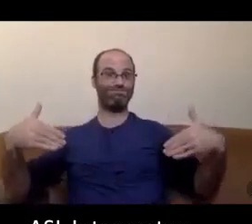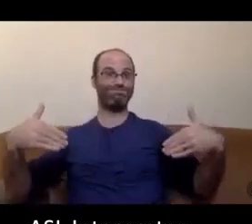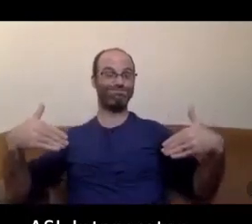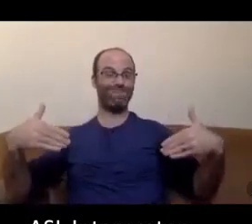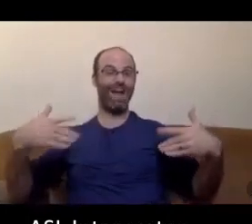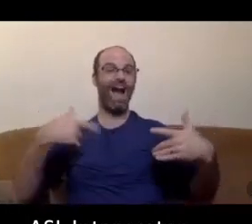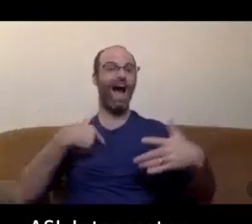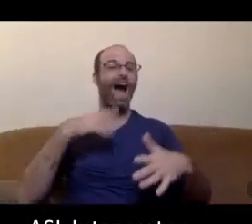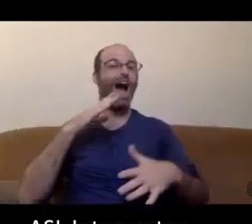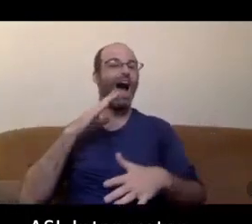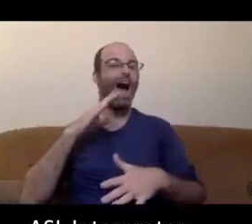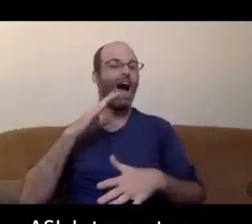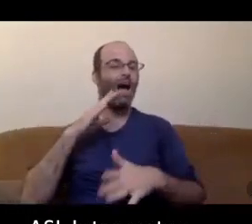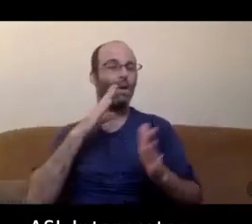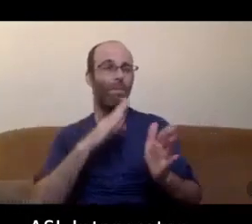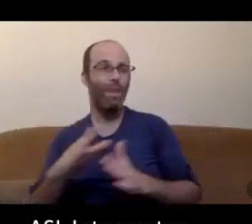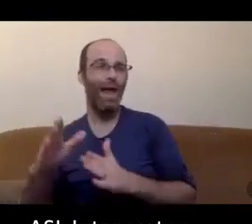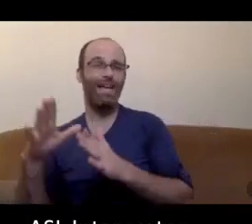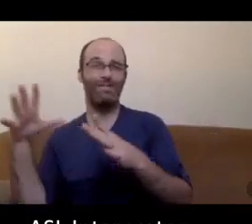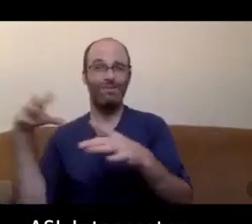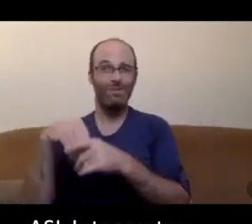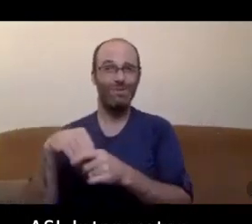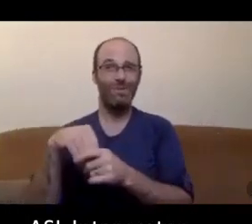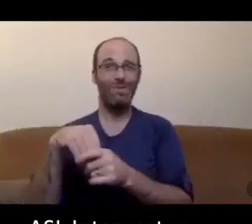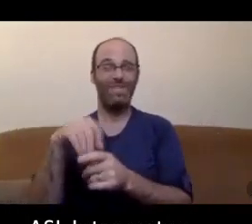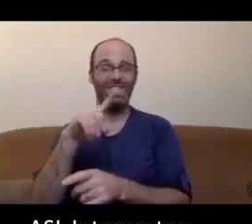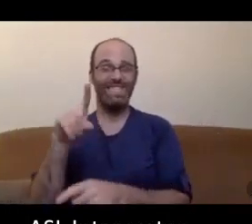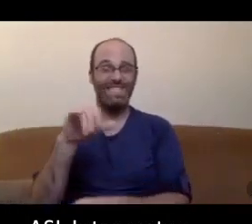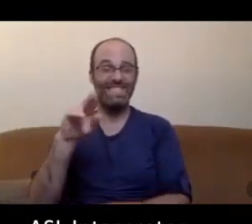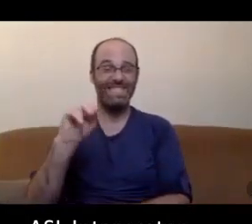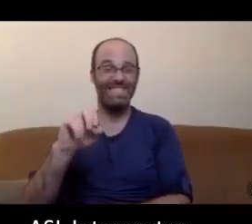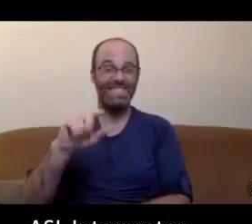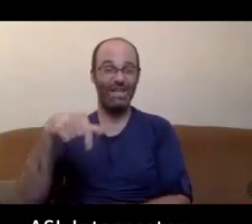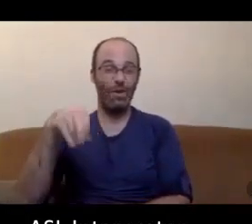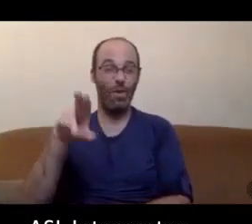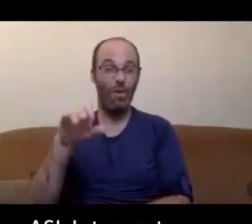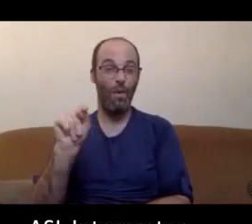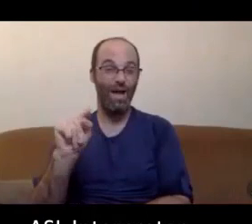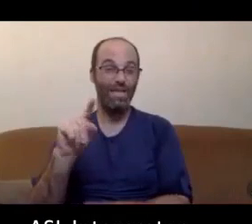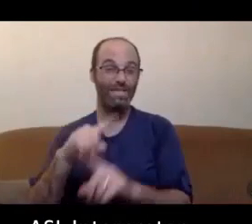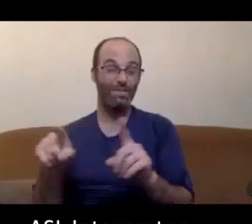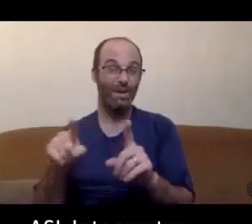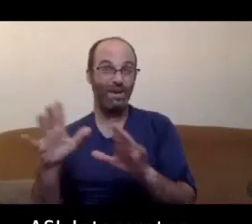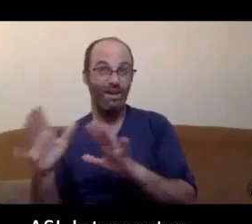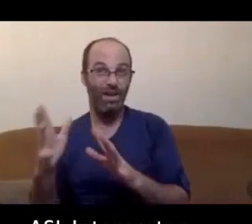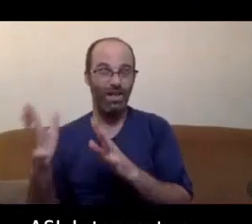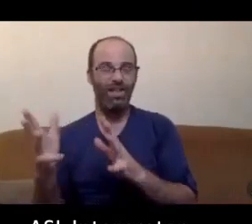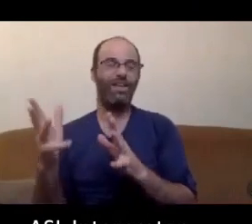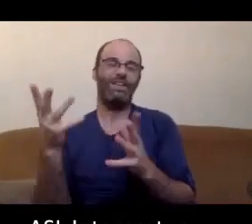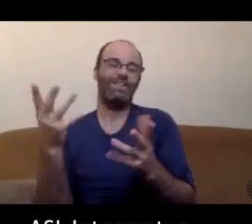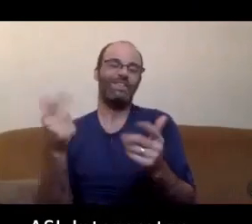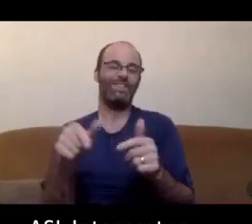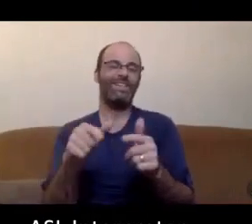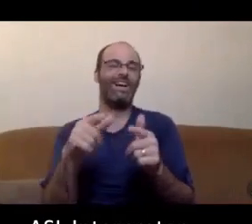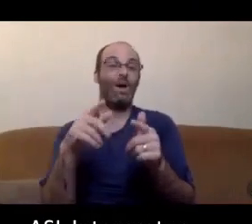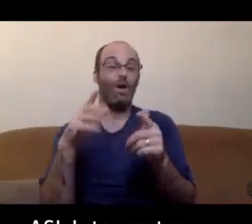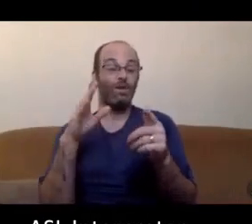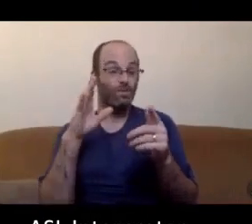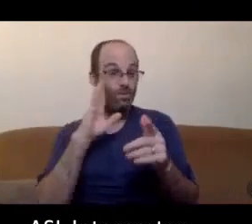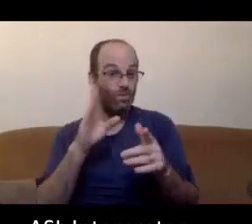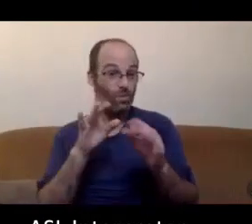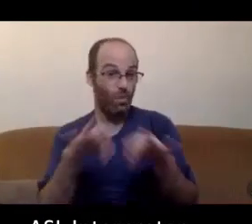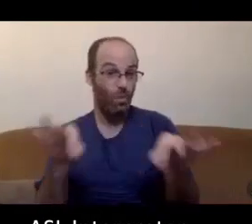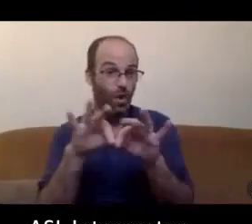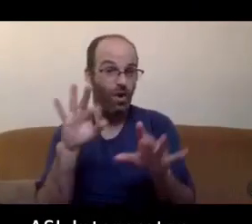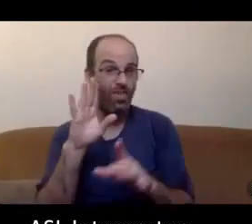then things didn't happen. So is it worth it? Maybe. I don't know. Let's see. I hope so. But for